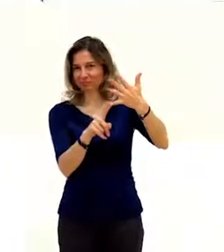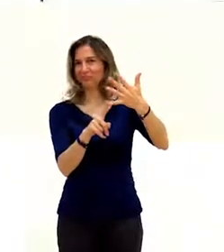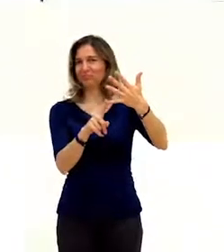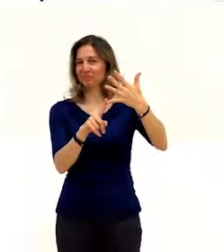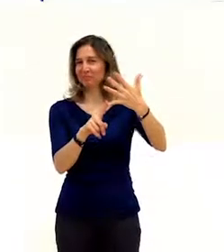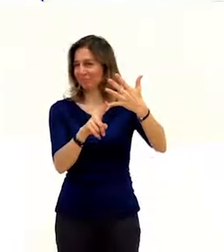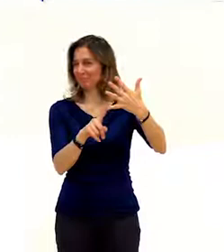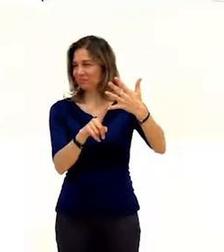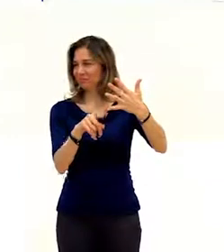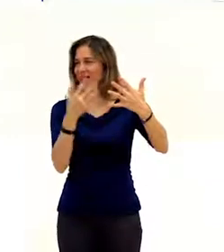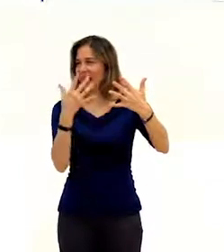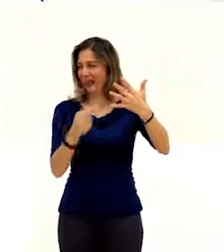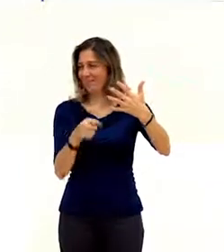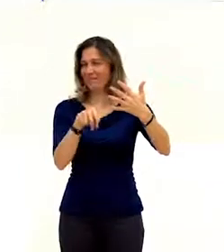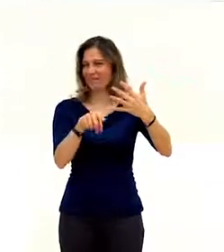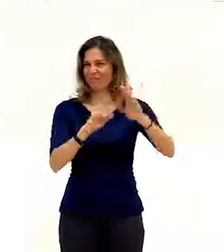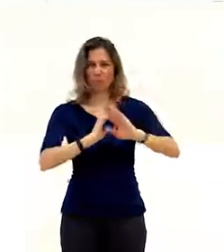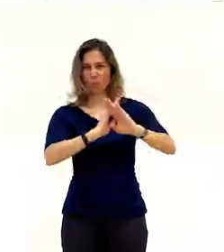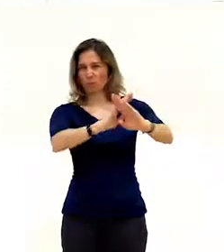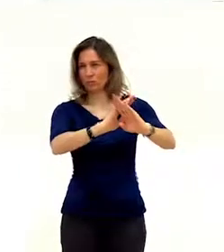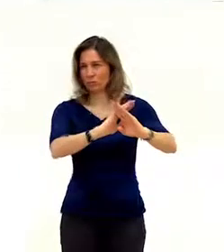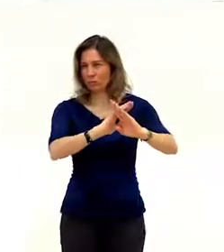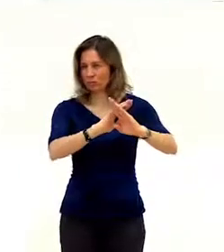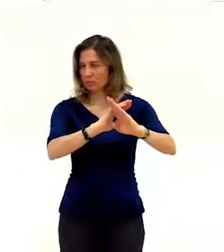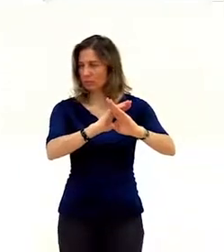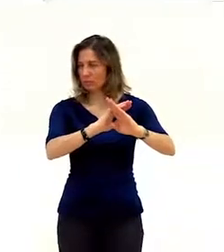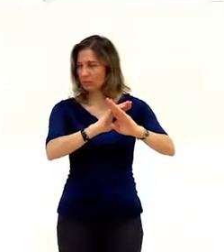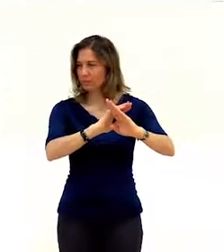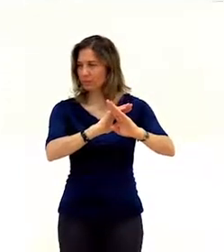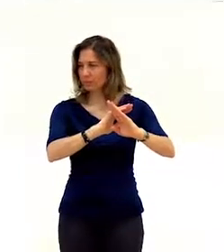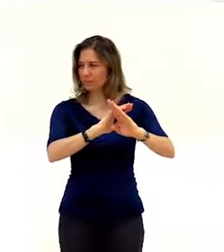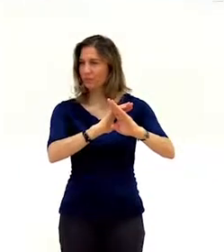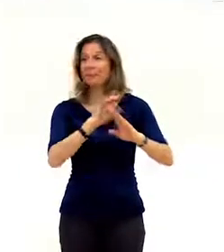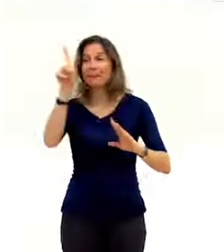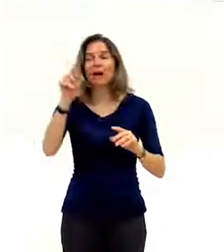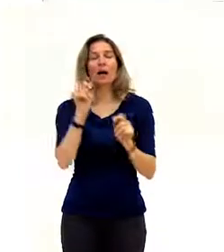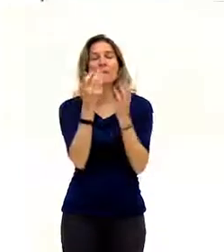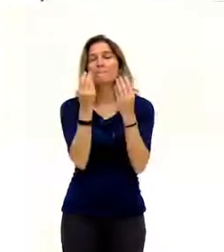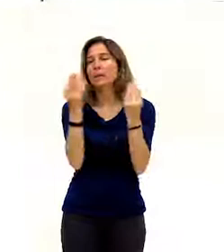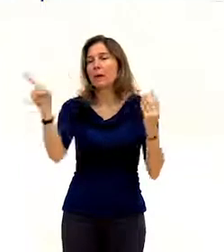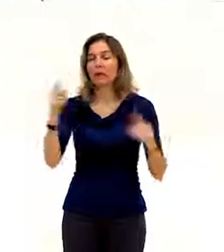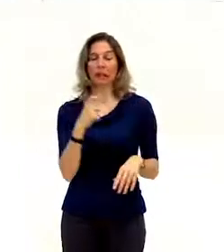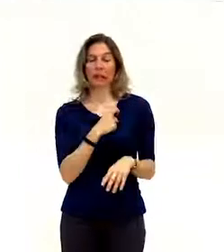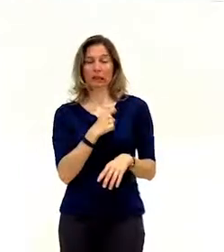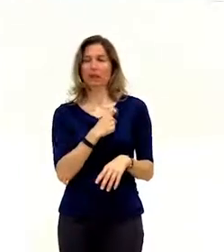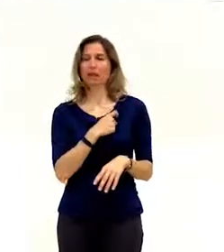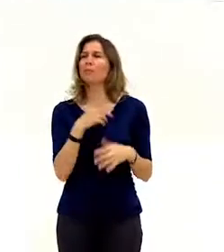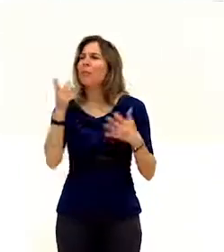every contracting authority is feared of most. What